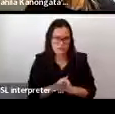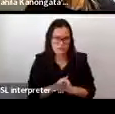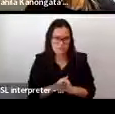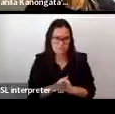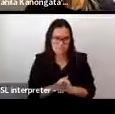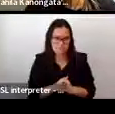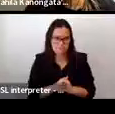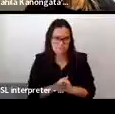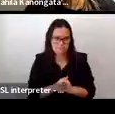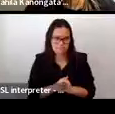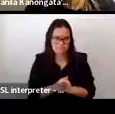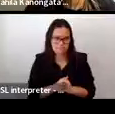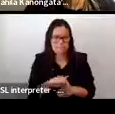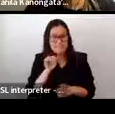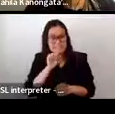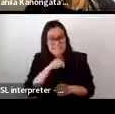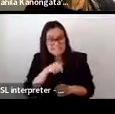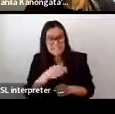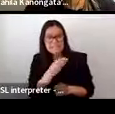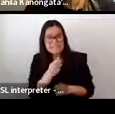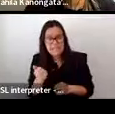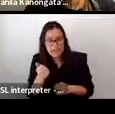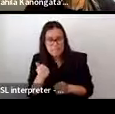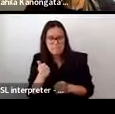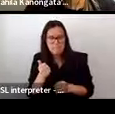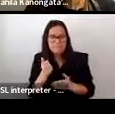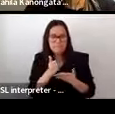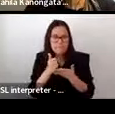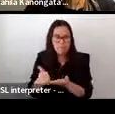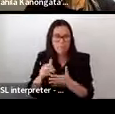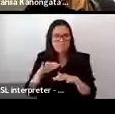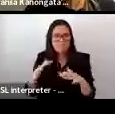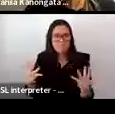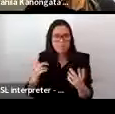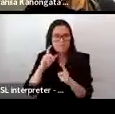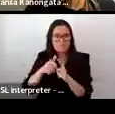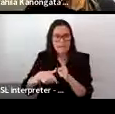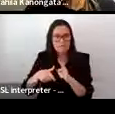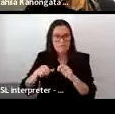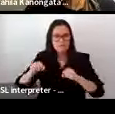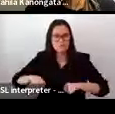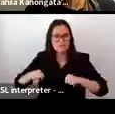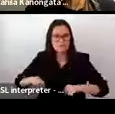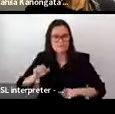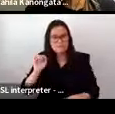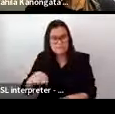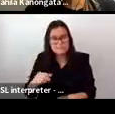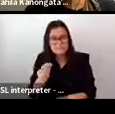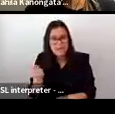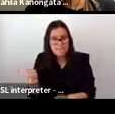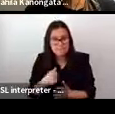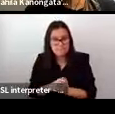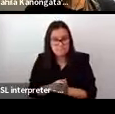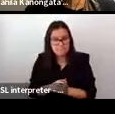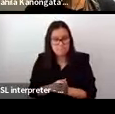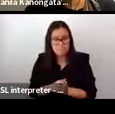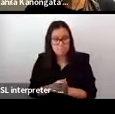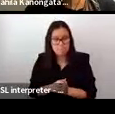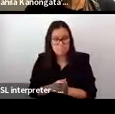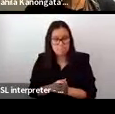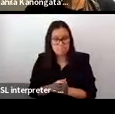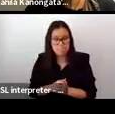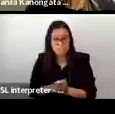Yes, we provide some supports for students with disabilities to try to overcome the many barriers in our education system.